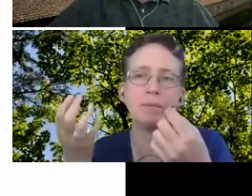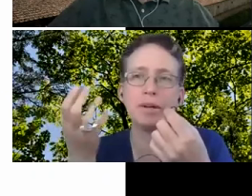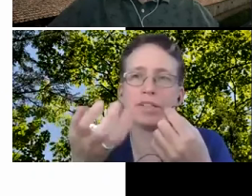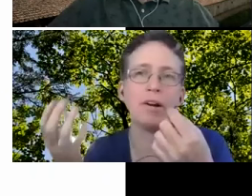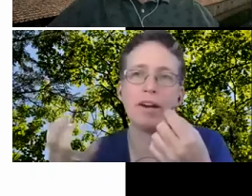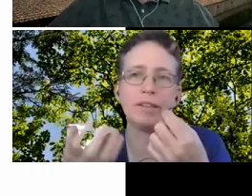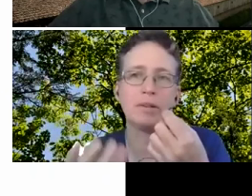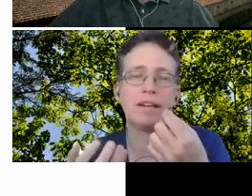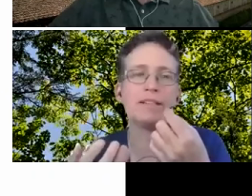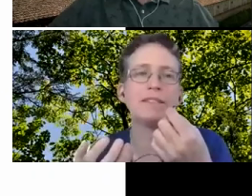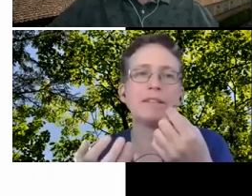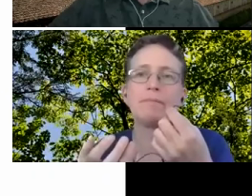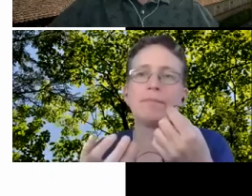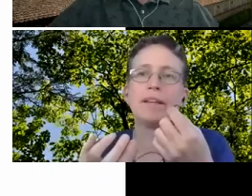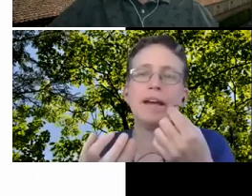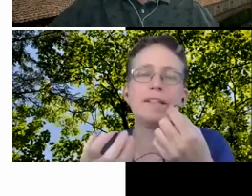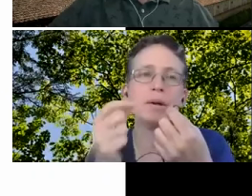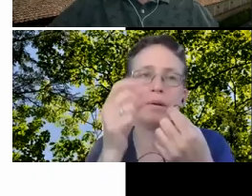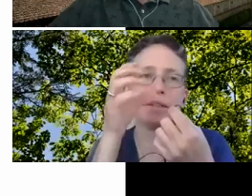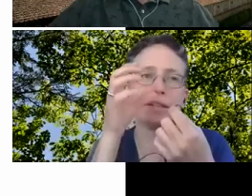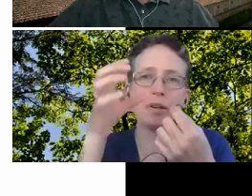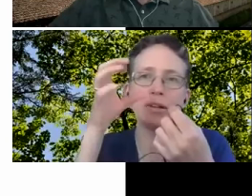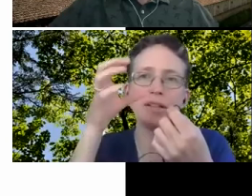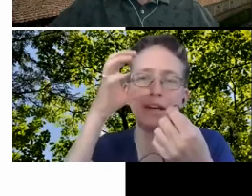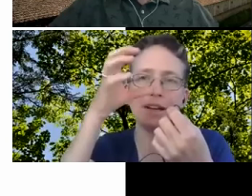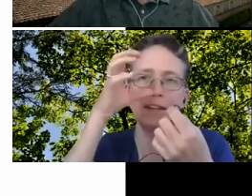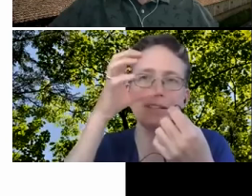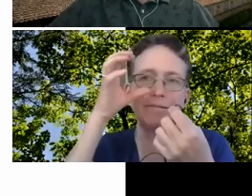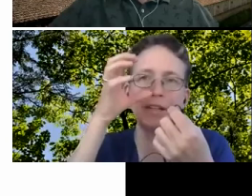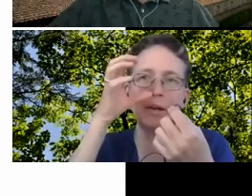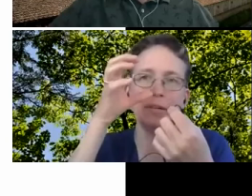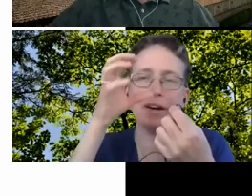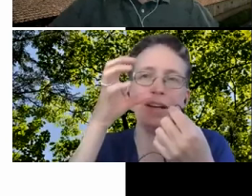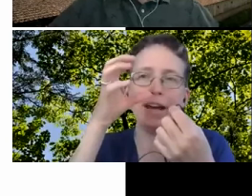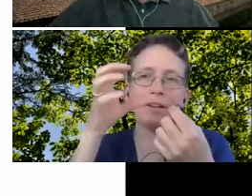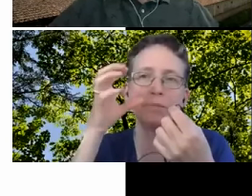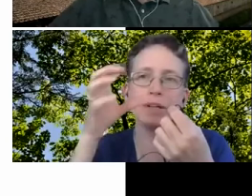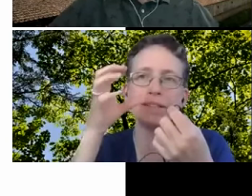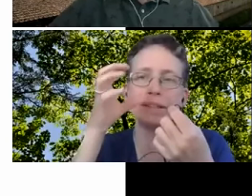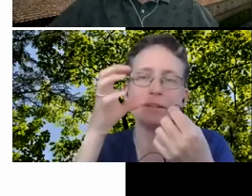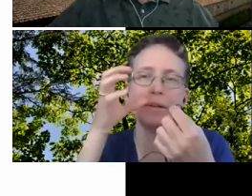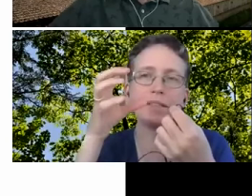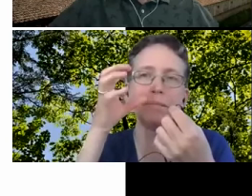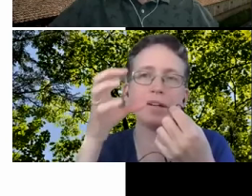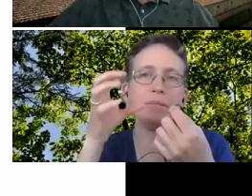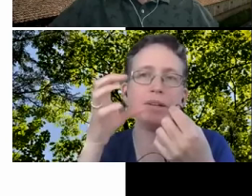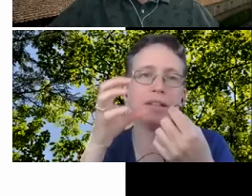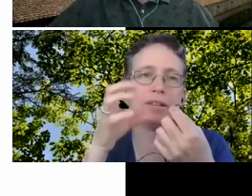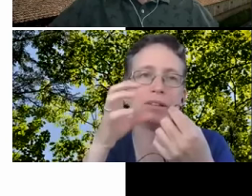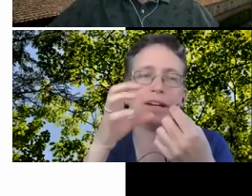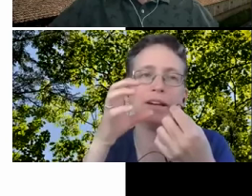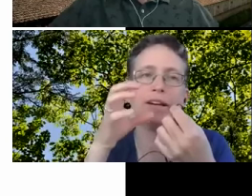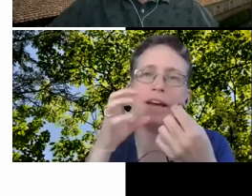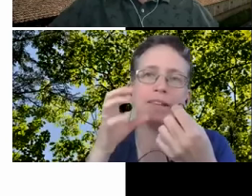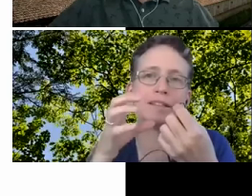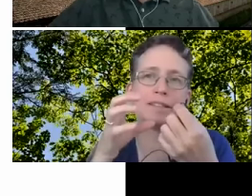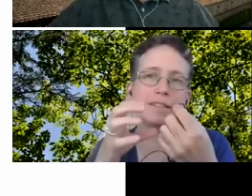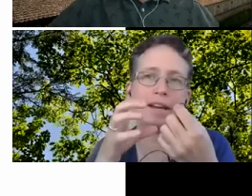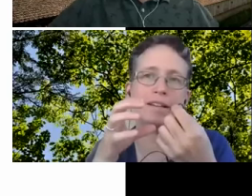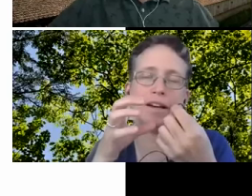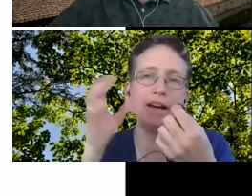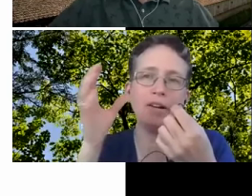the birds are at those sites. And so the circle is kind of like, you know, the on average, what does the bird community look like at